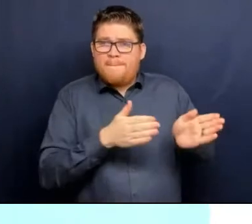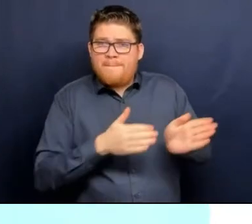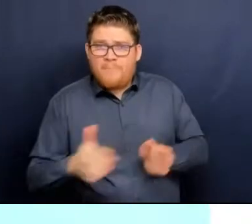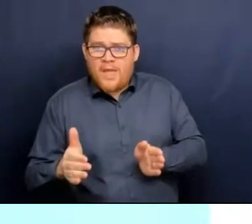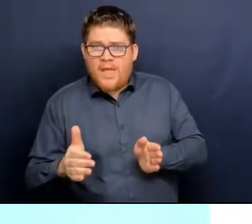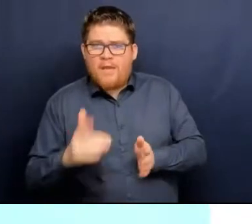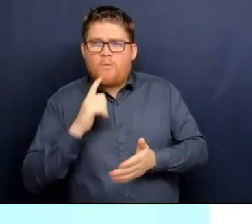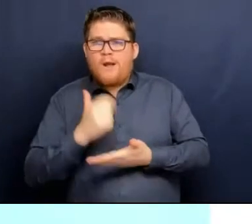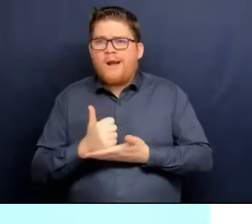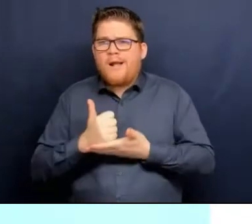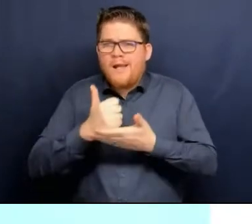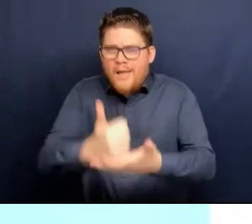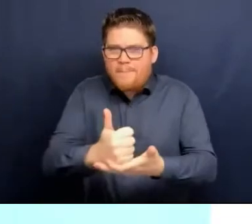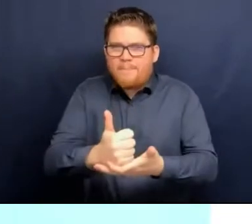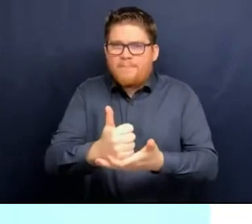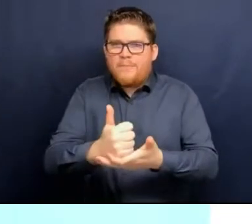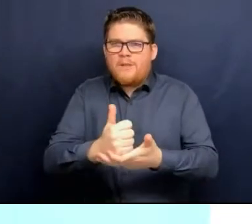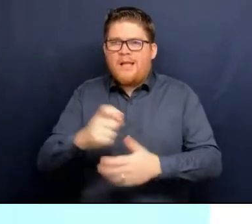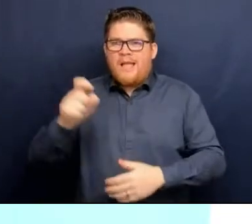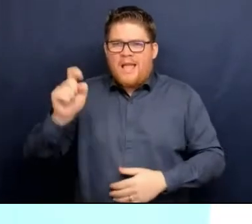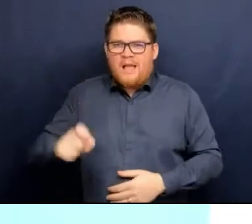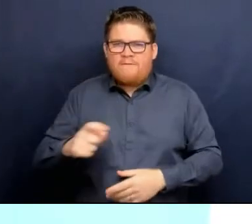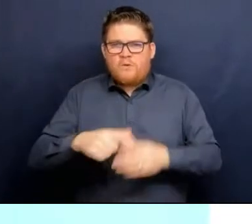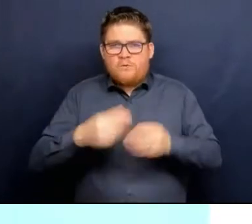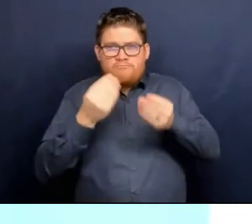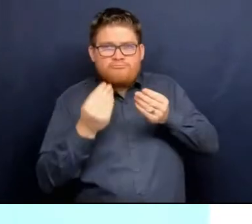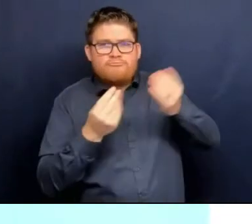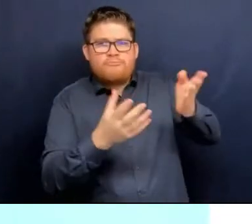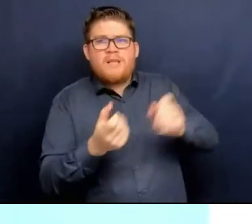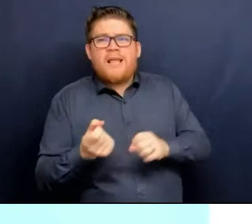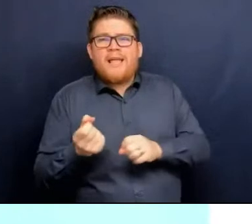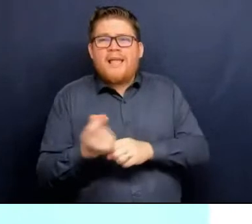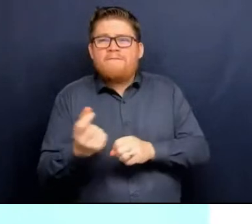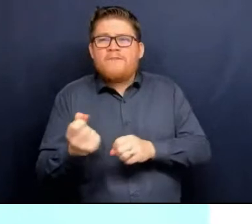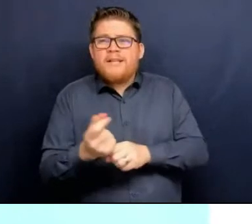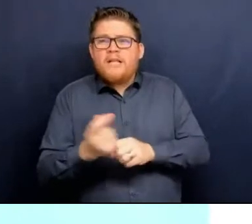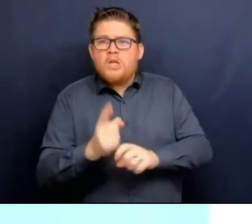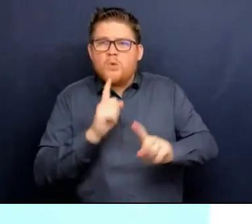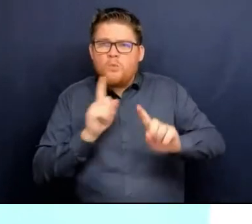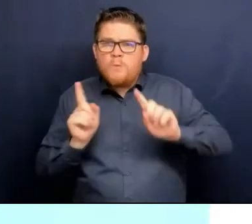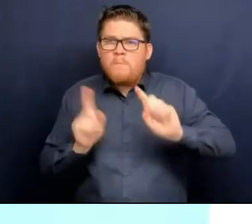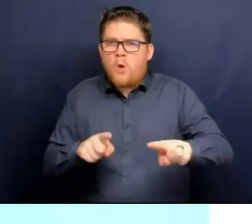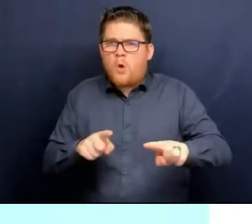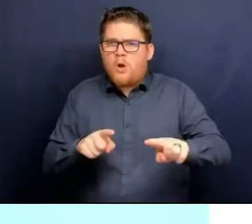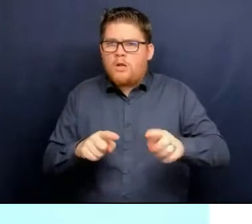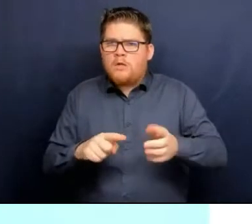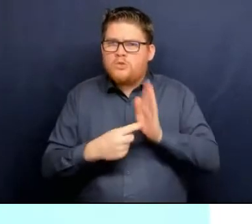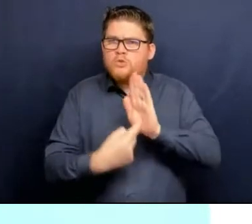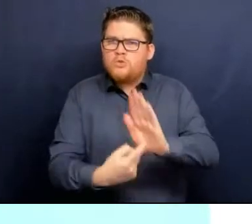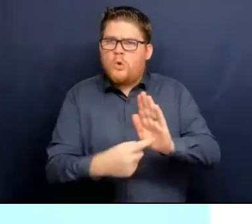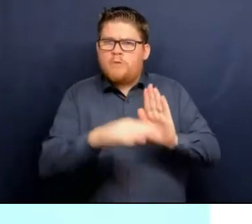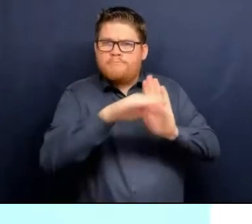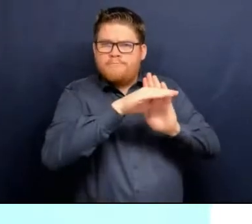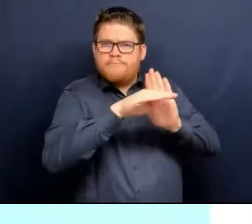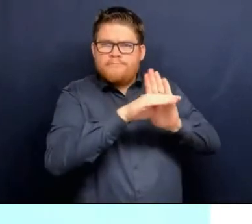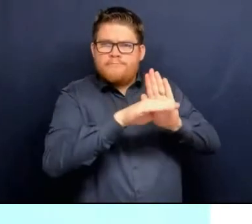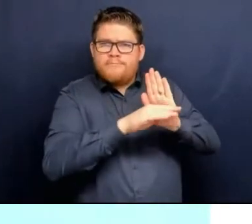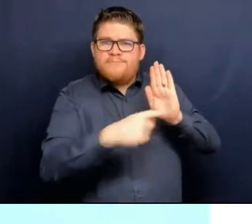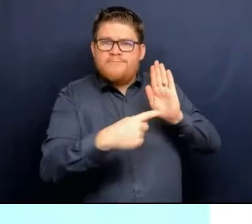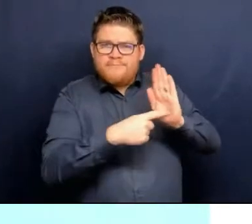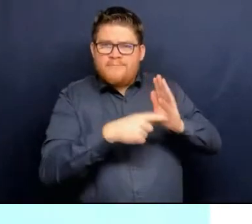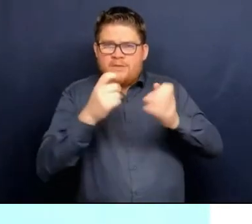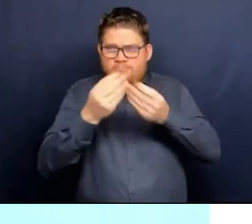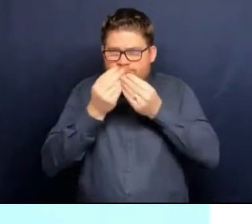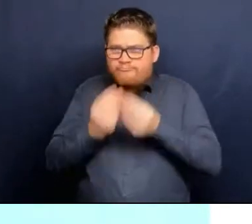to the legislature, and we look forward to receiving the province's first progress report that will outline its progress with respect